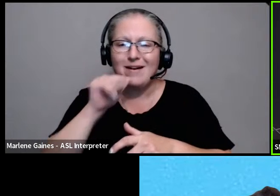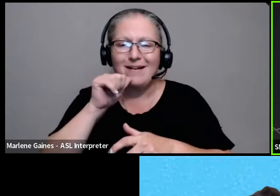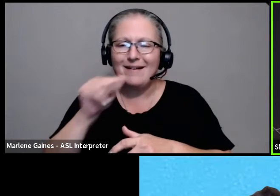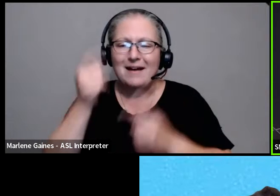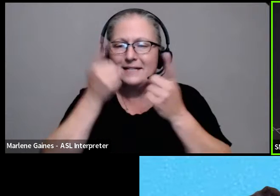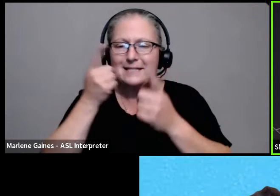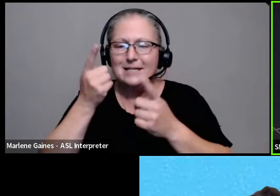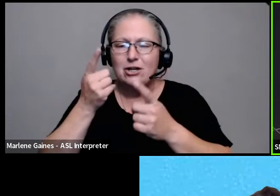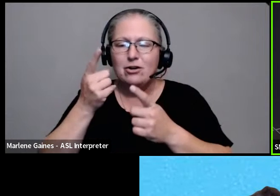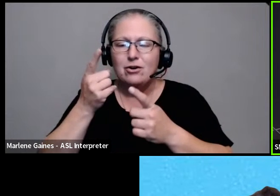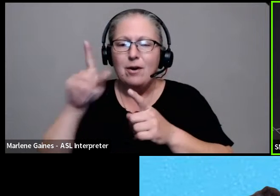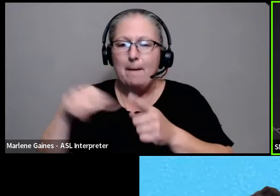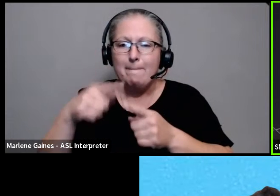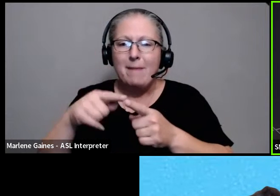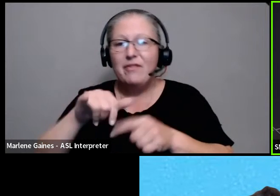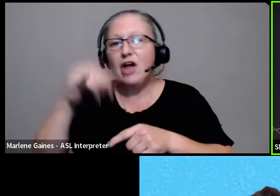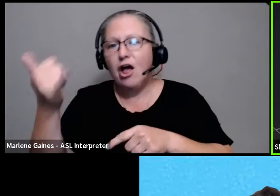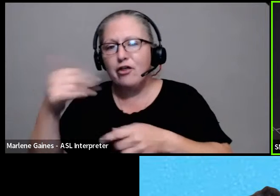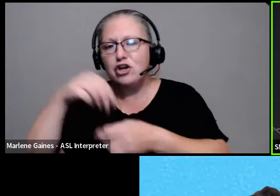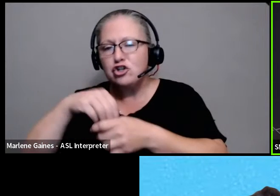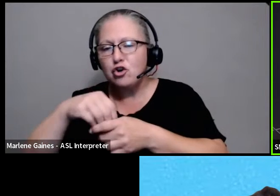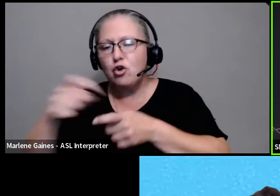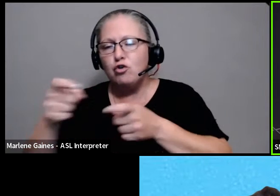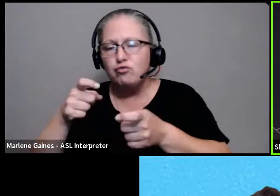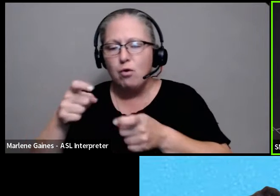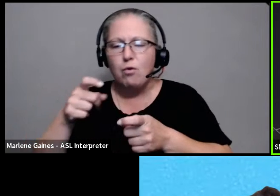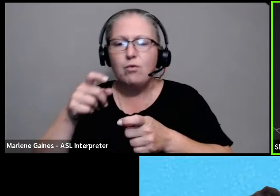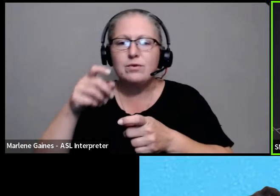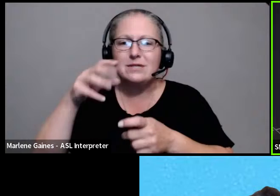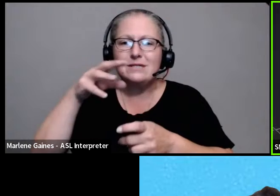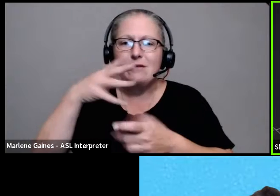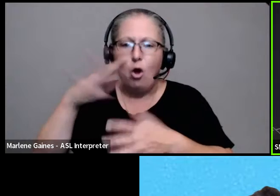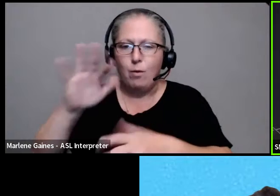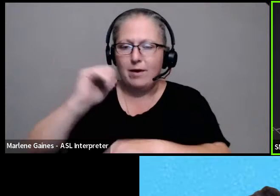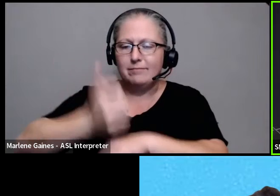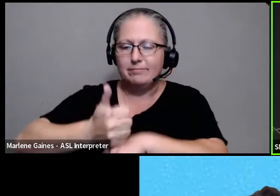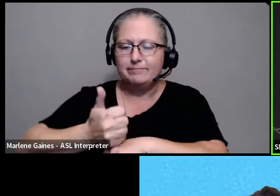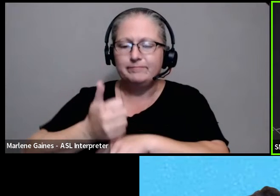consider around the other internal controls that are in place.